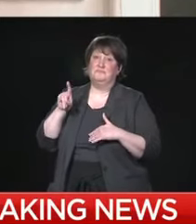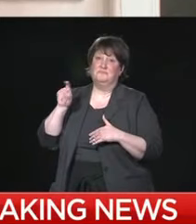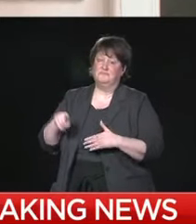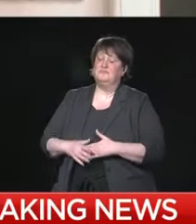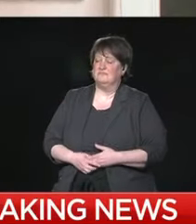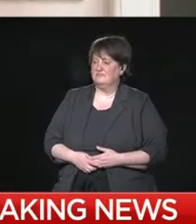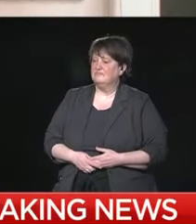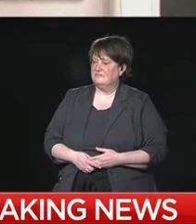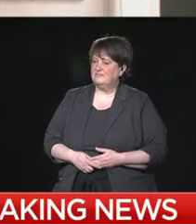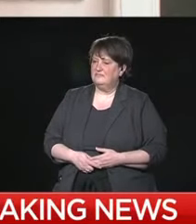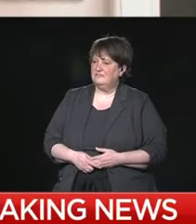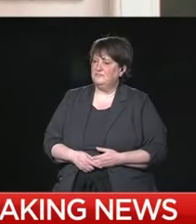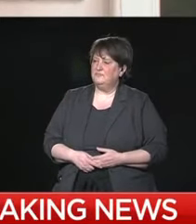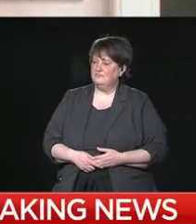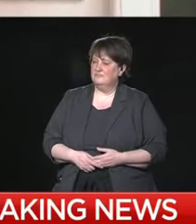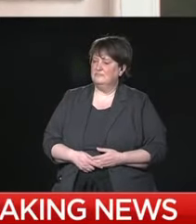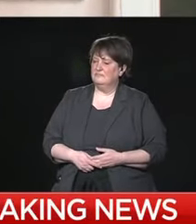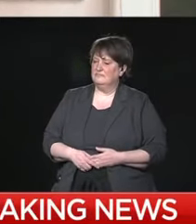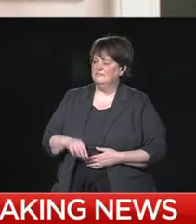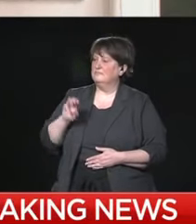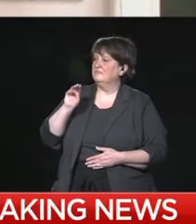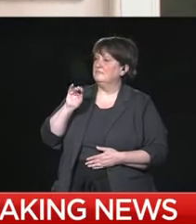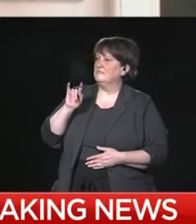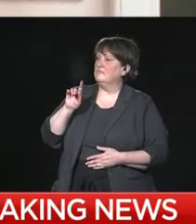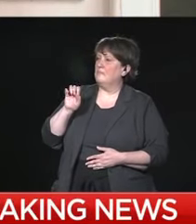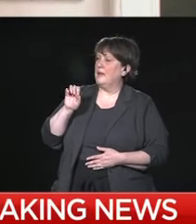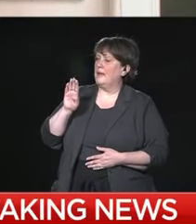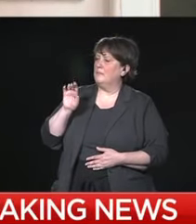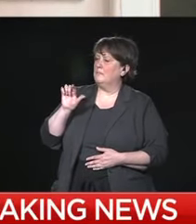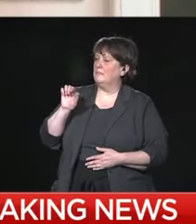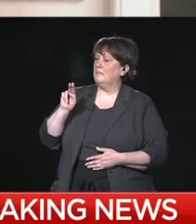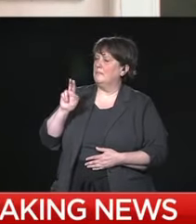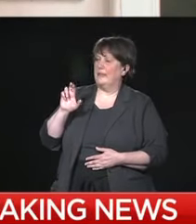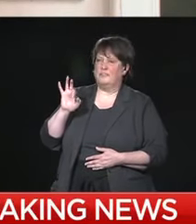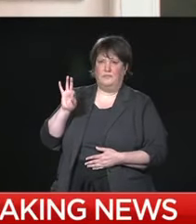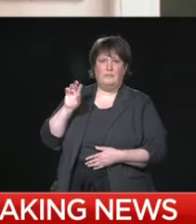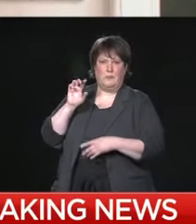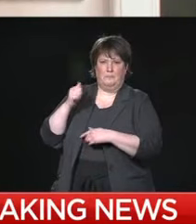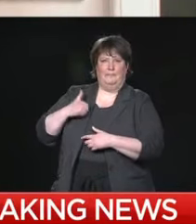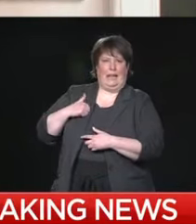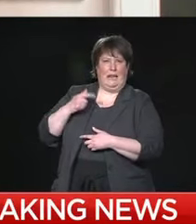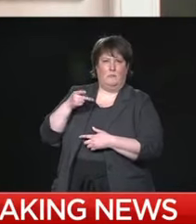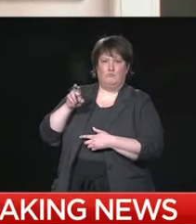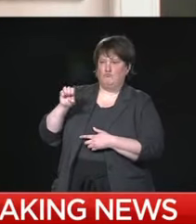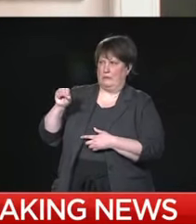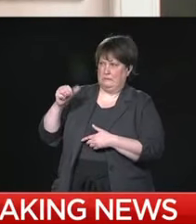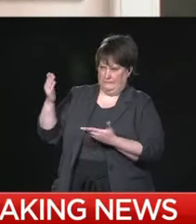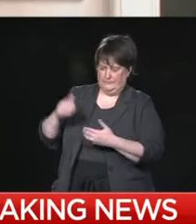question. Next question, Mike Blanchfield, the Canadian Press. Your line is open.